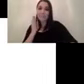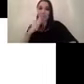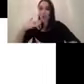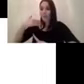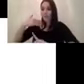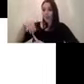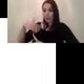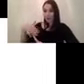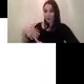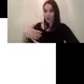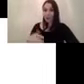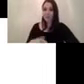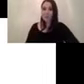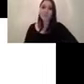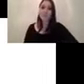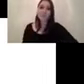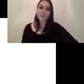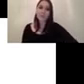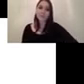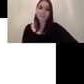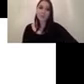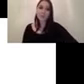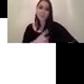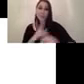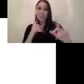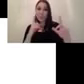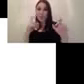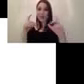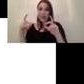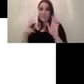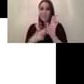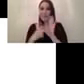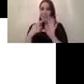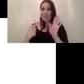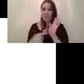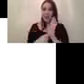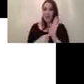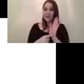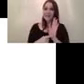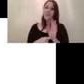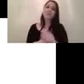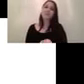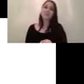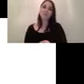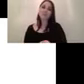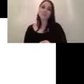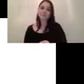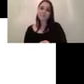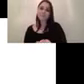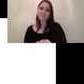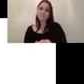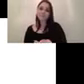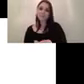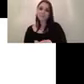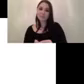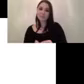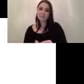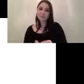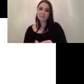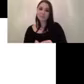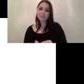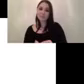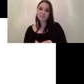And with the ImageNet, they have very cluttered background. So with the pre-trained